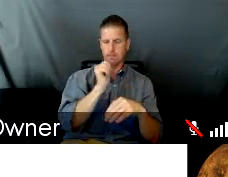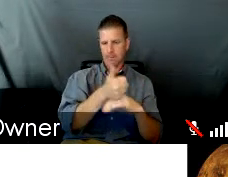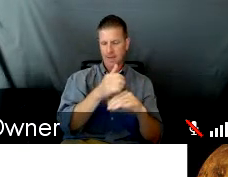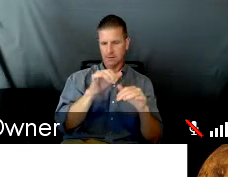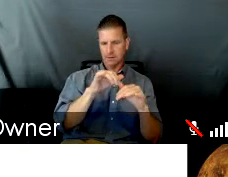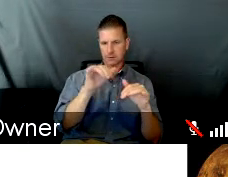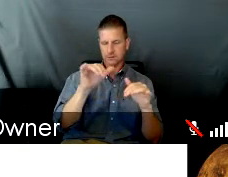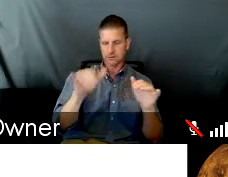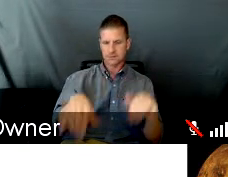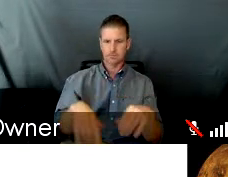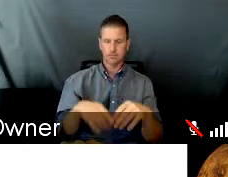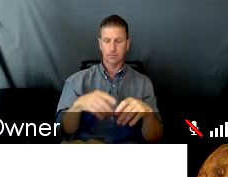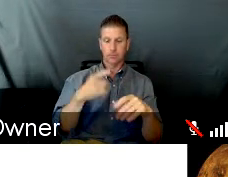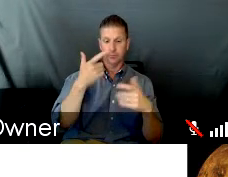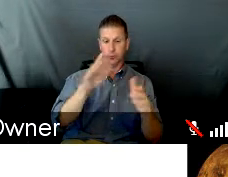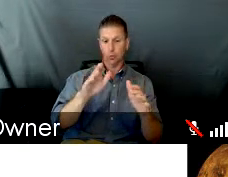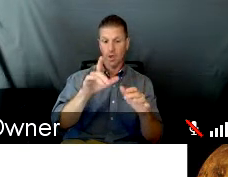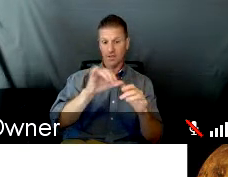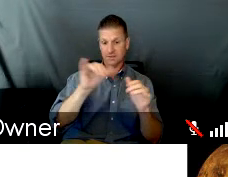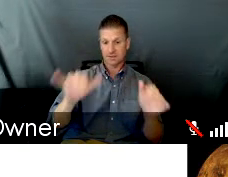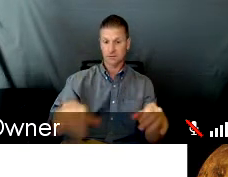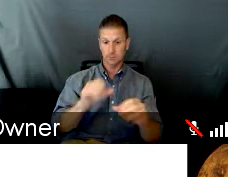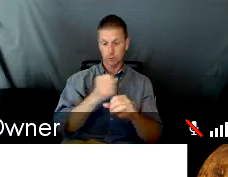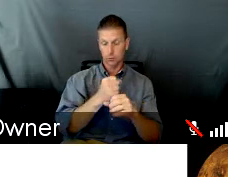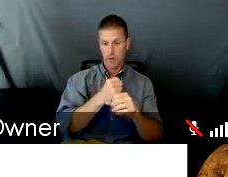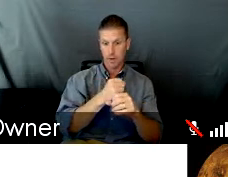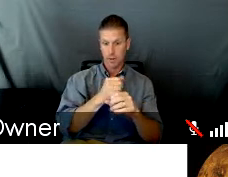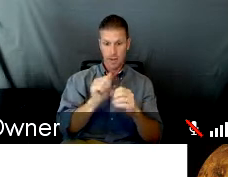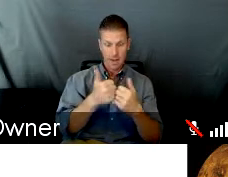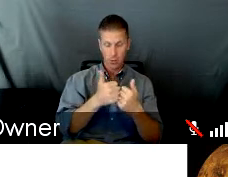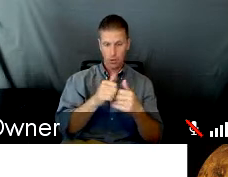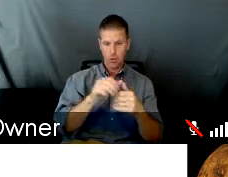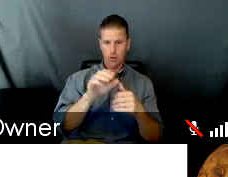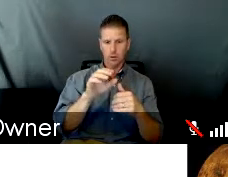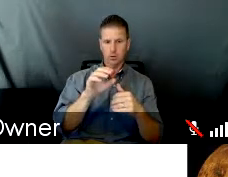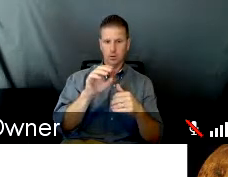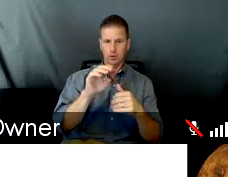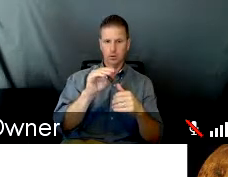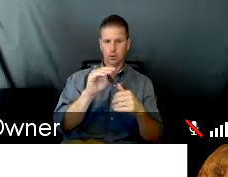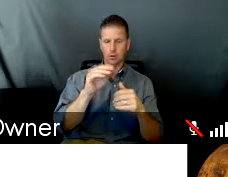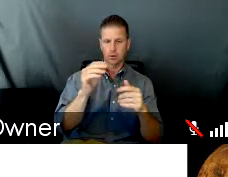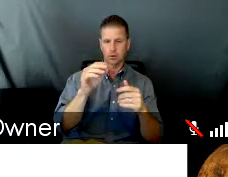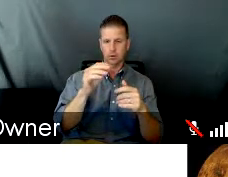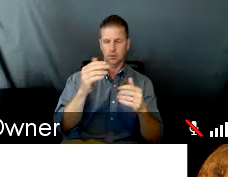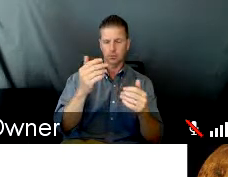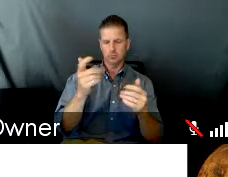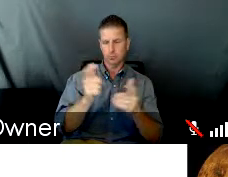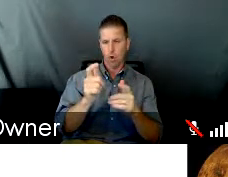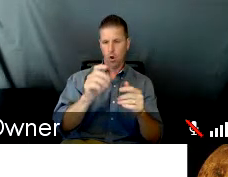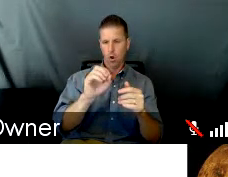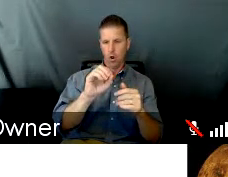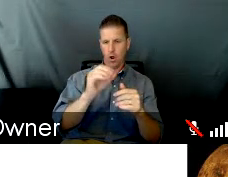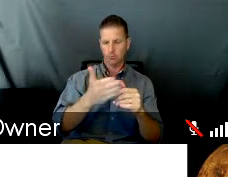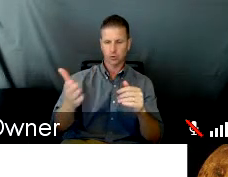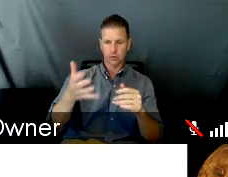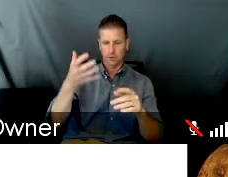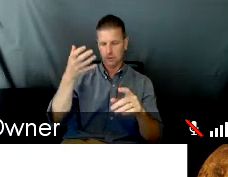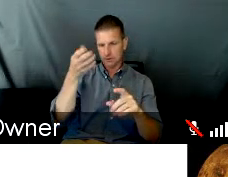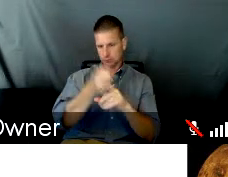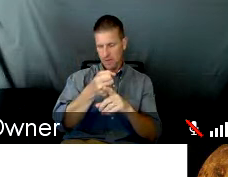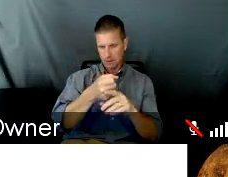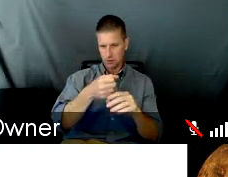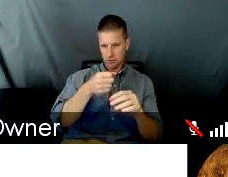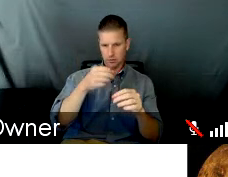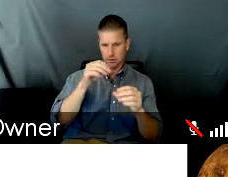think that the way that the system was created was that a Mars-sized object smashed into